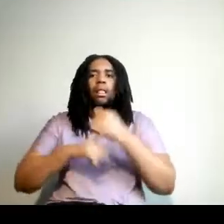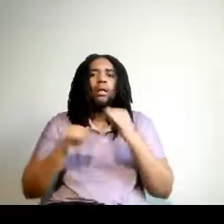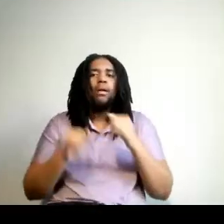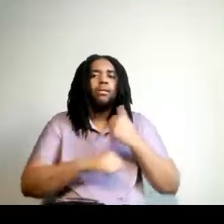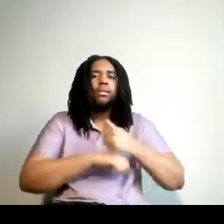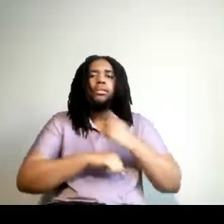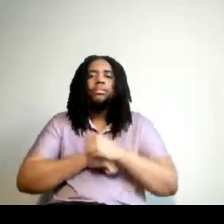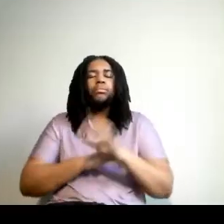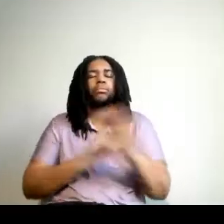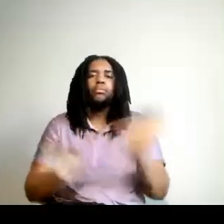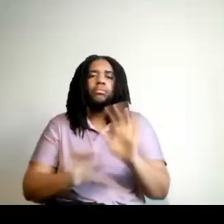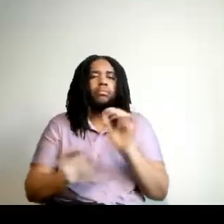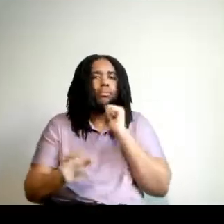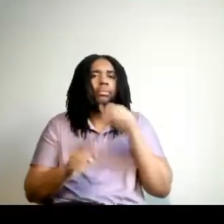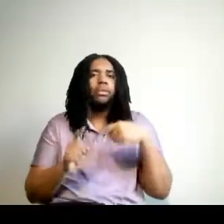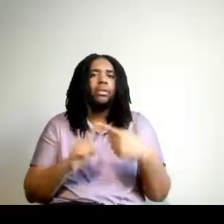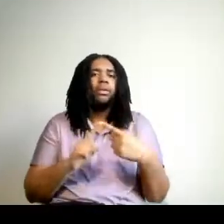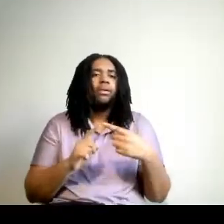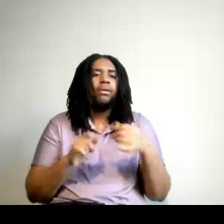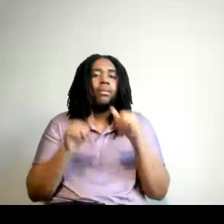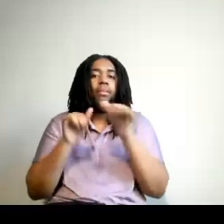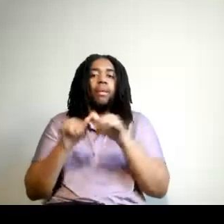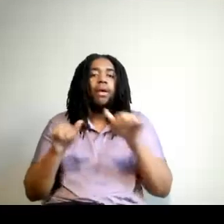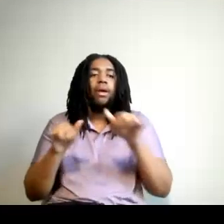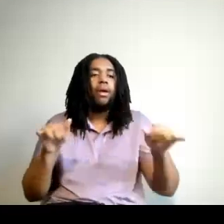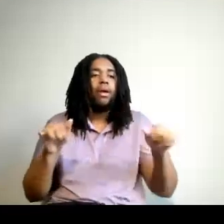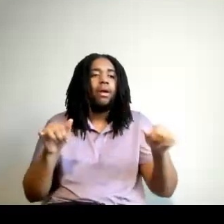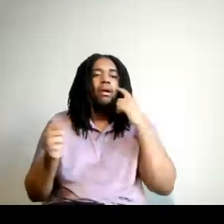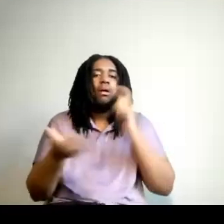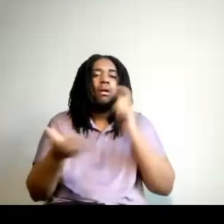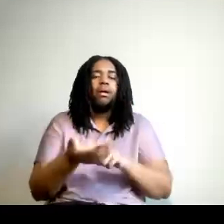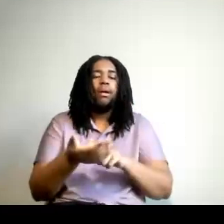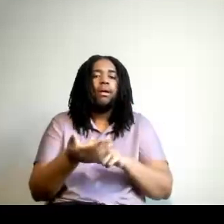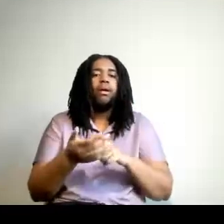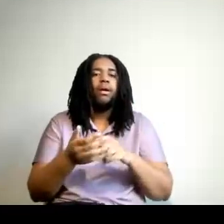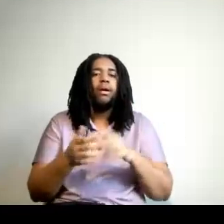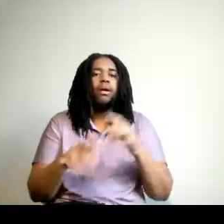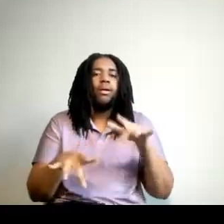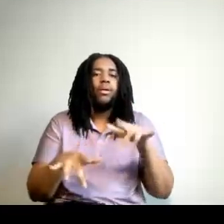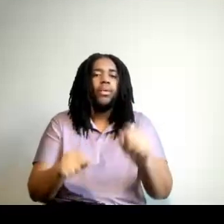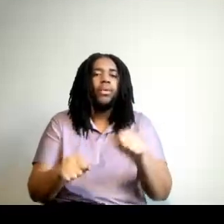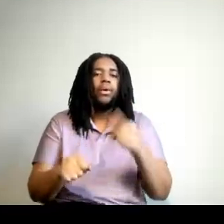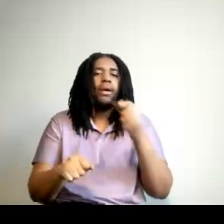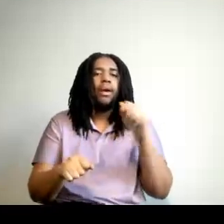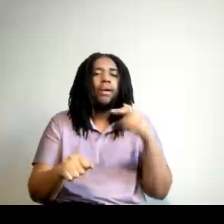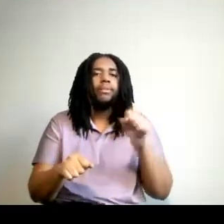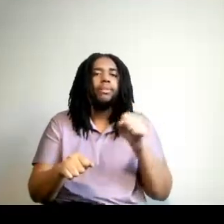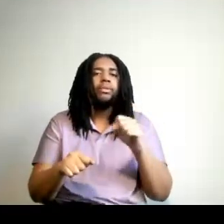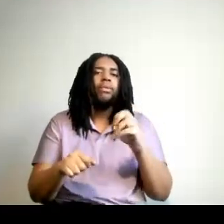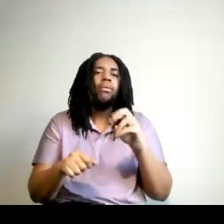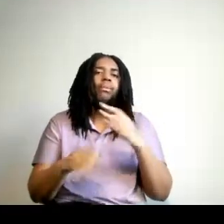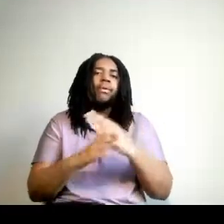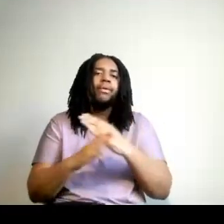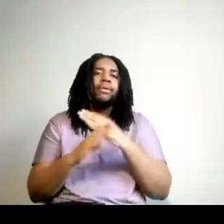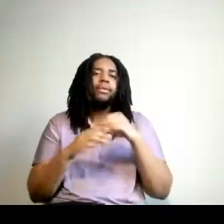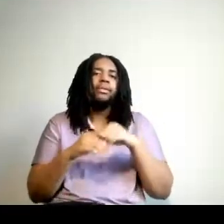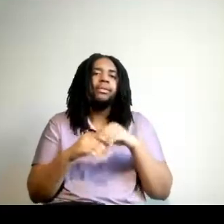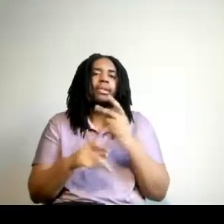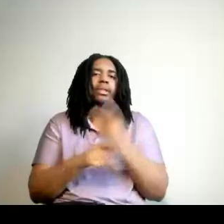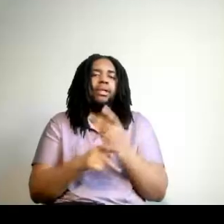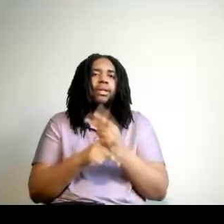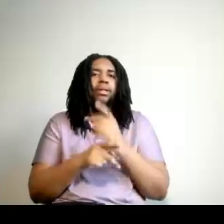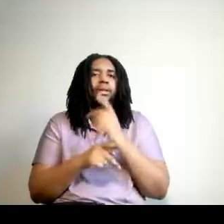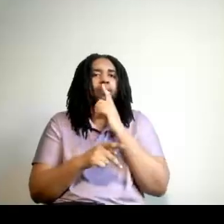more about identifying patterns, gaps, or barriers in care that may be harming patients. And once